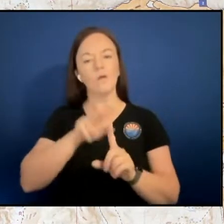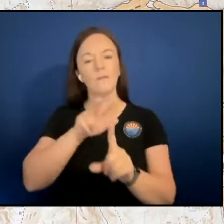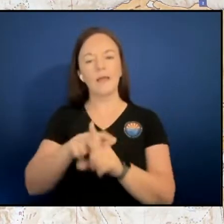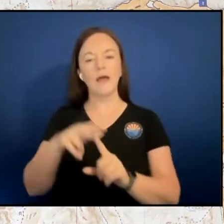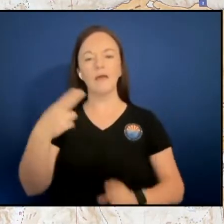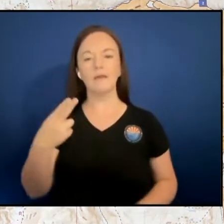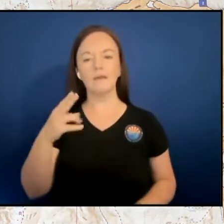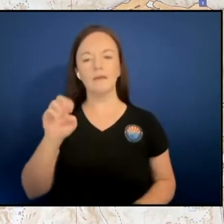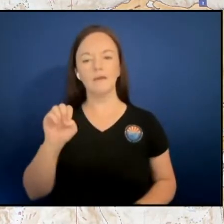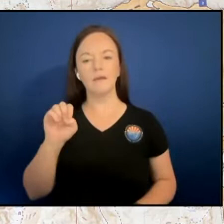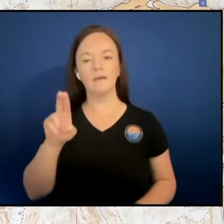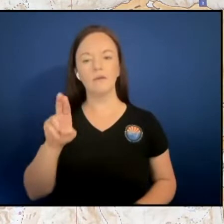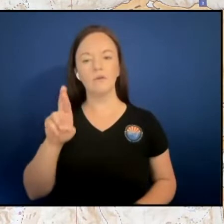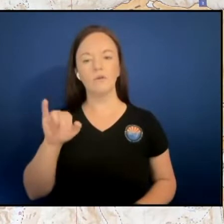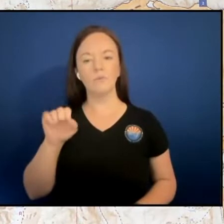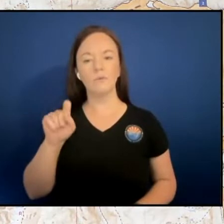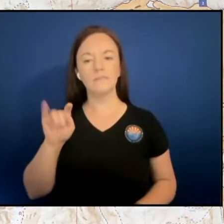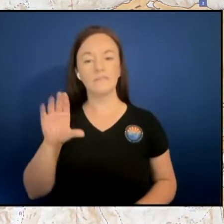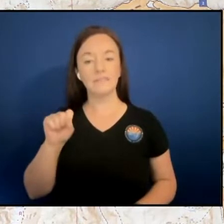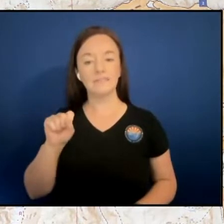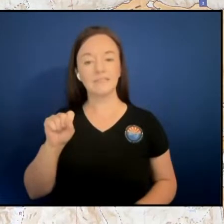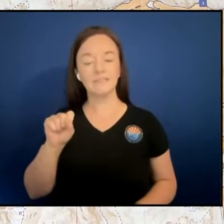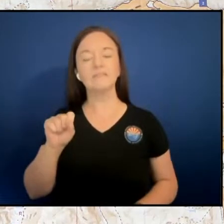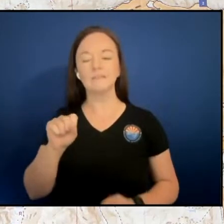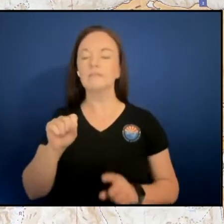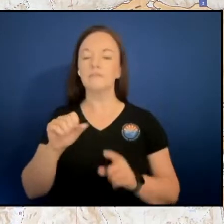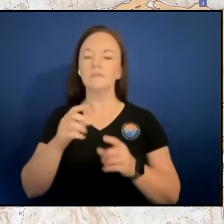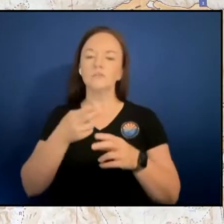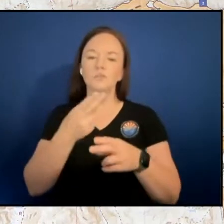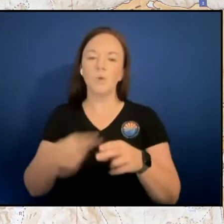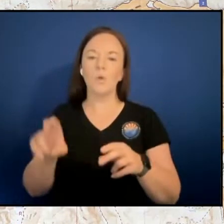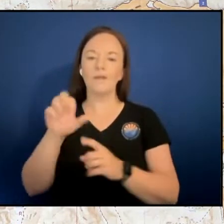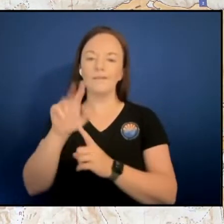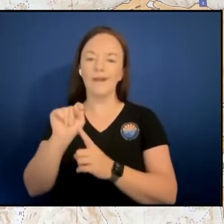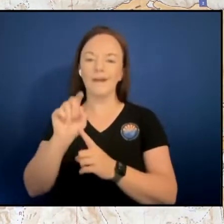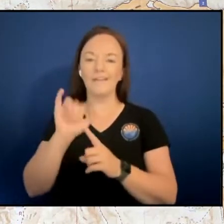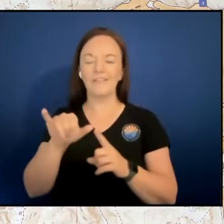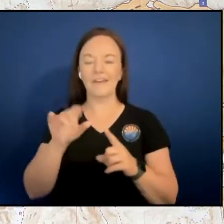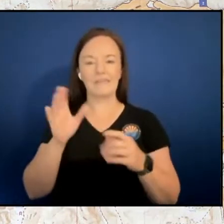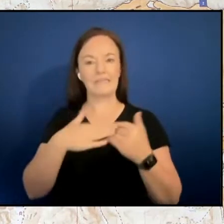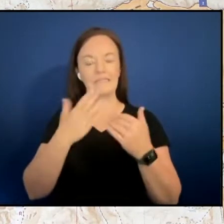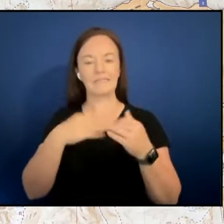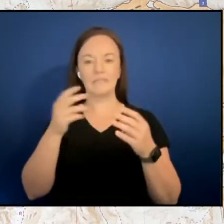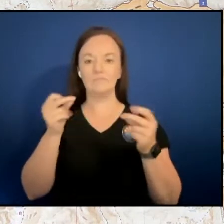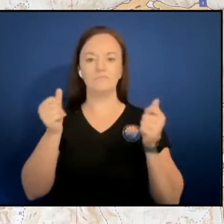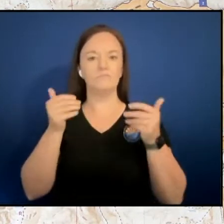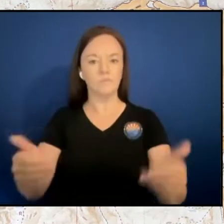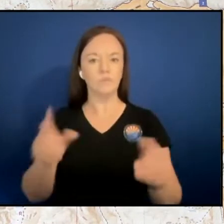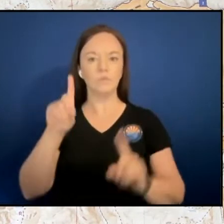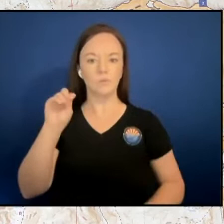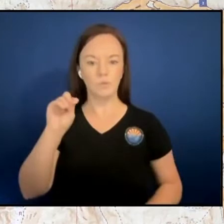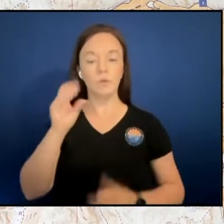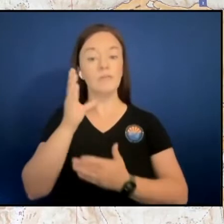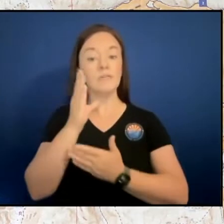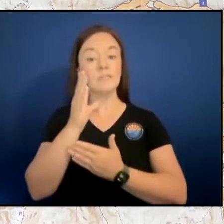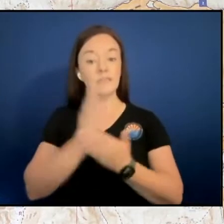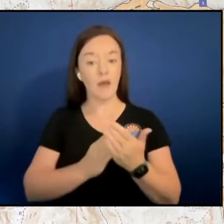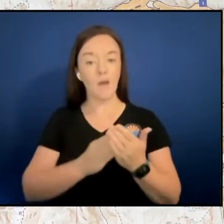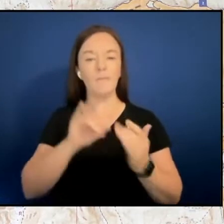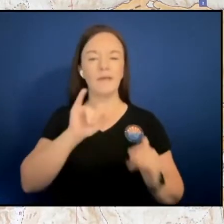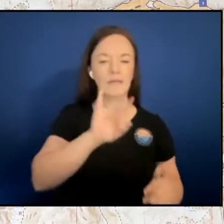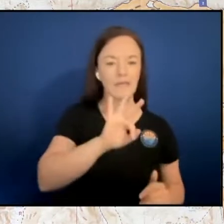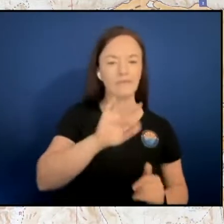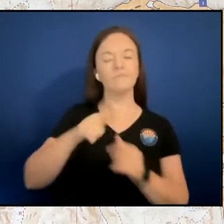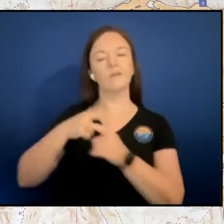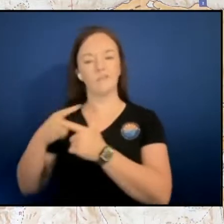just shortcuts. And so some of the shortcuts today that we're going to apply are, if there is